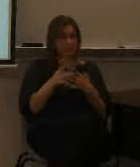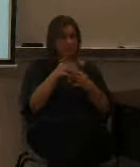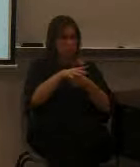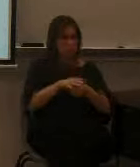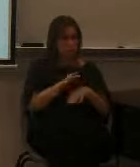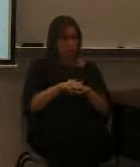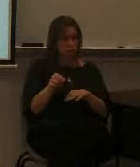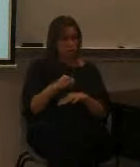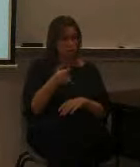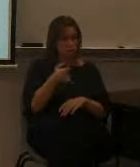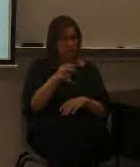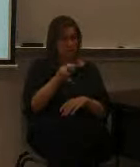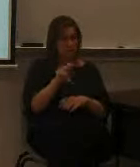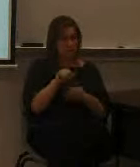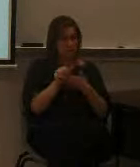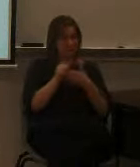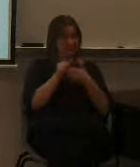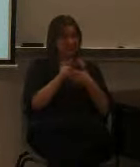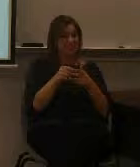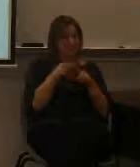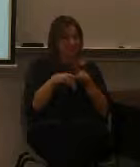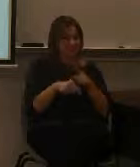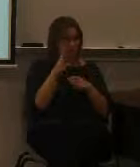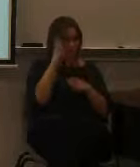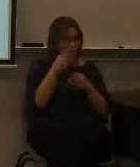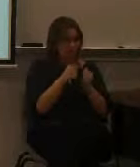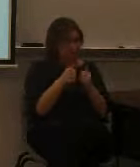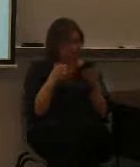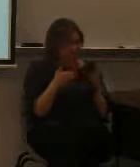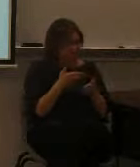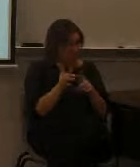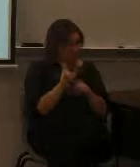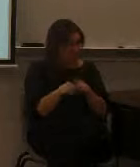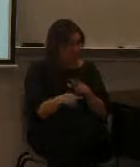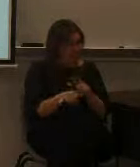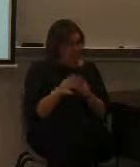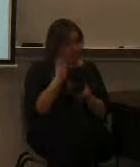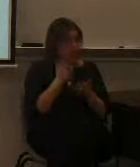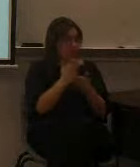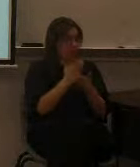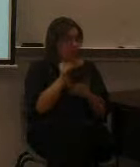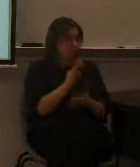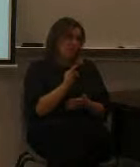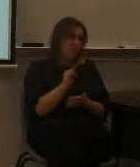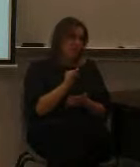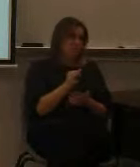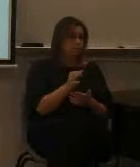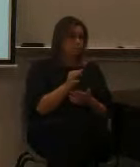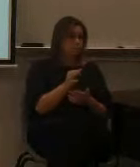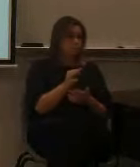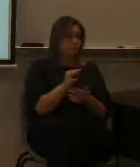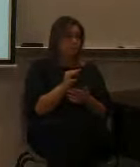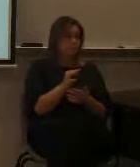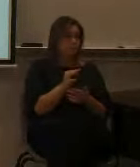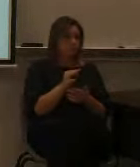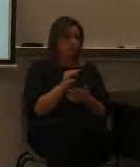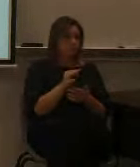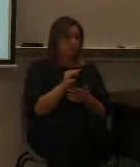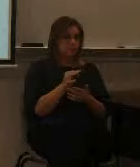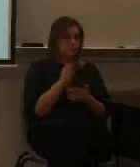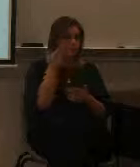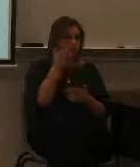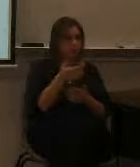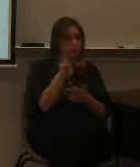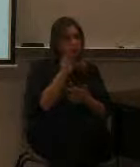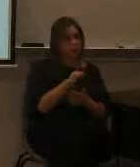those genes that led to this, and come up with mechanisms like that. And that's probably part of the frontier of evolutionary ecology and